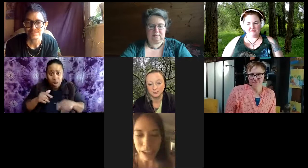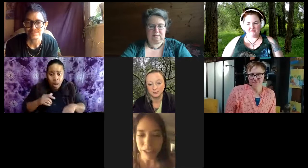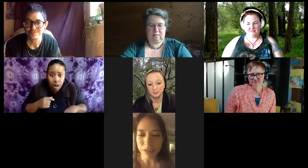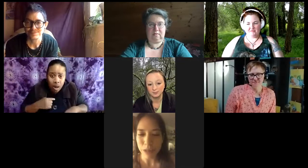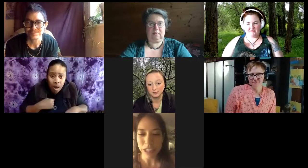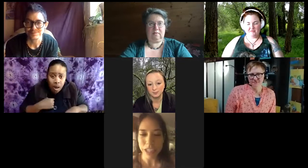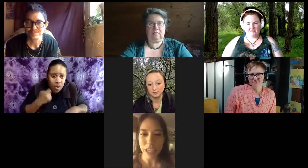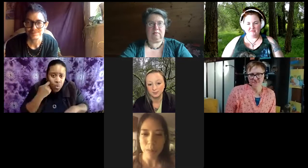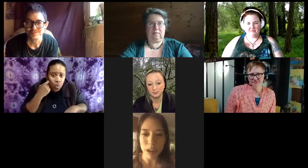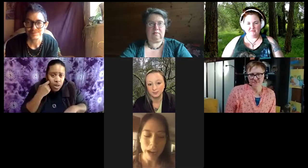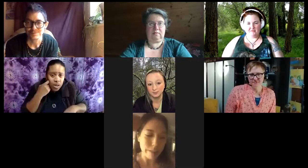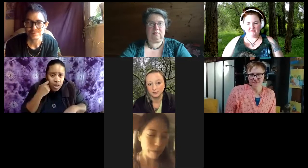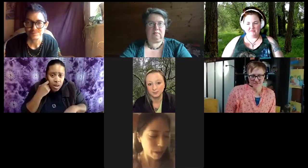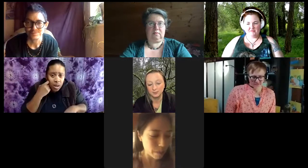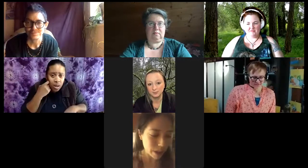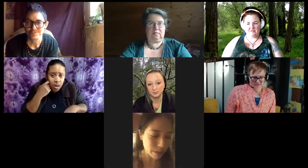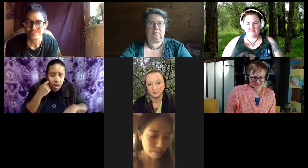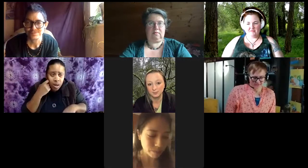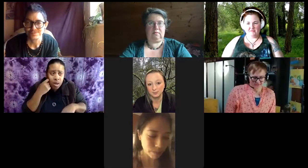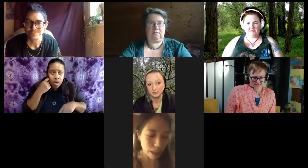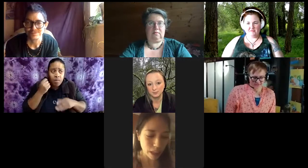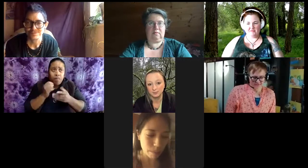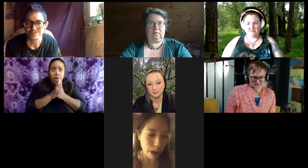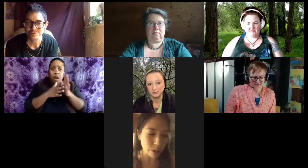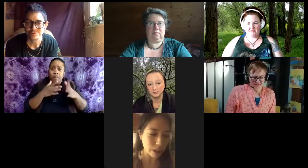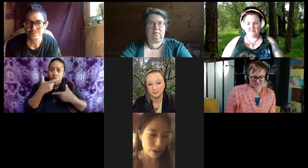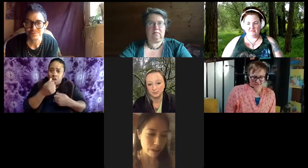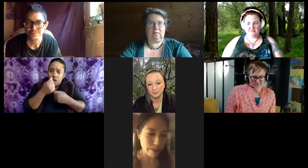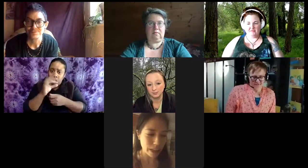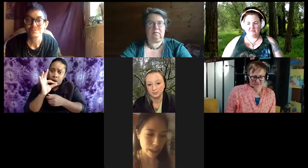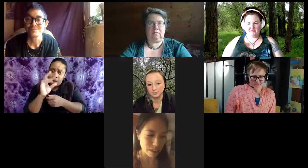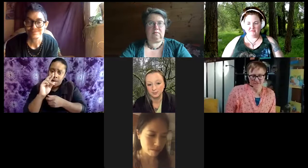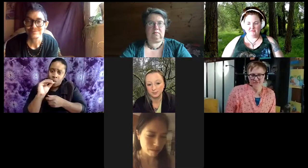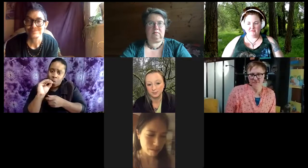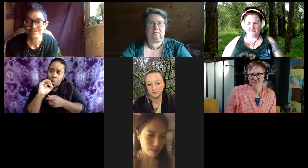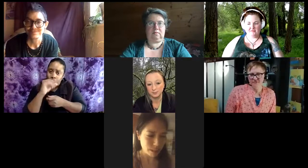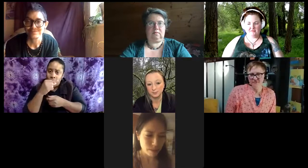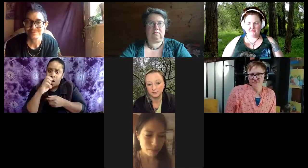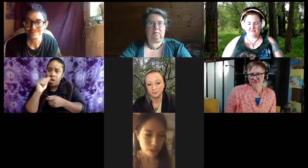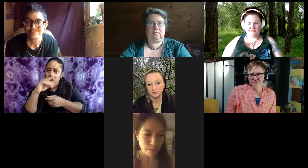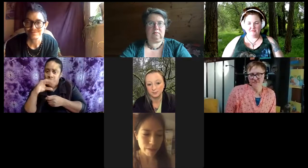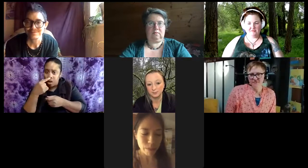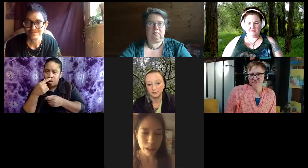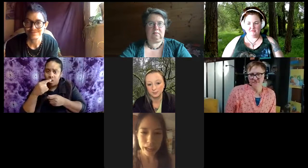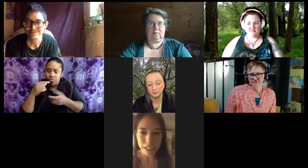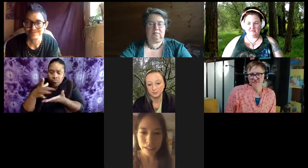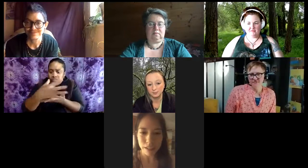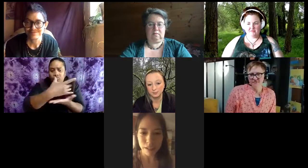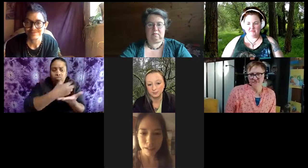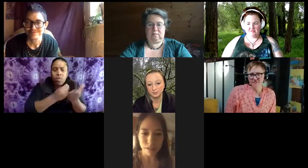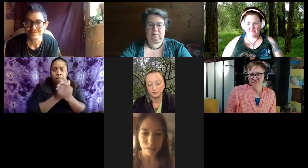recently got into foraging, and I've been thinking about, leaving like some of the